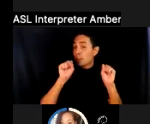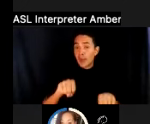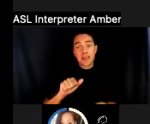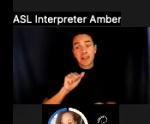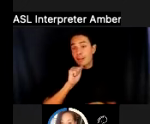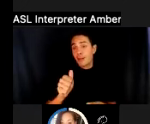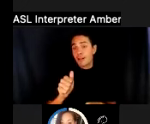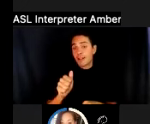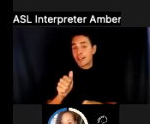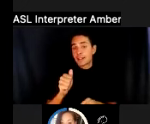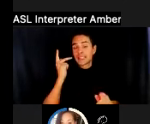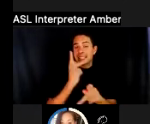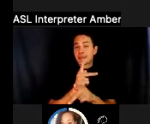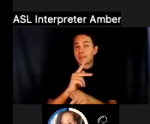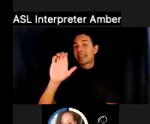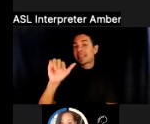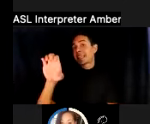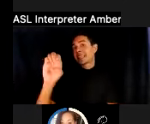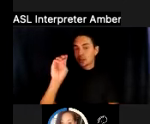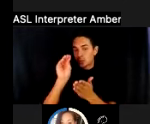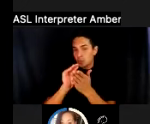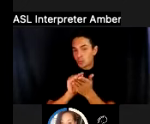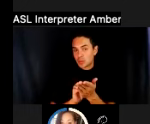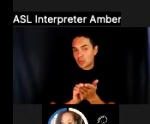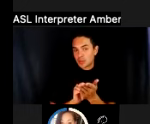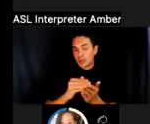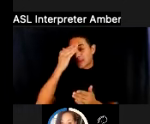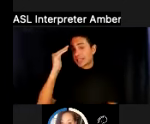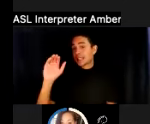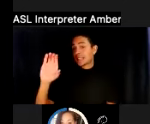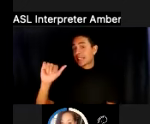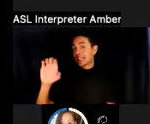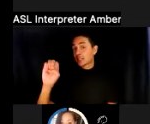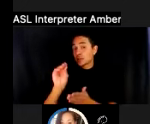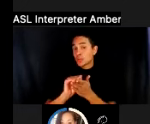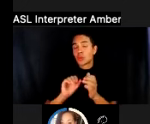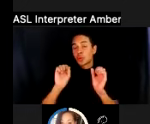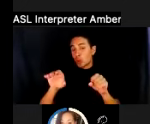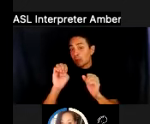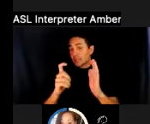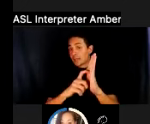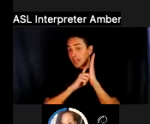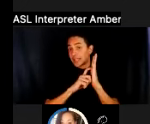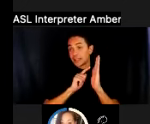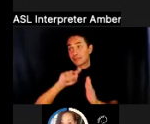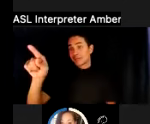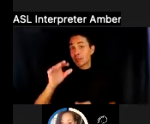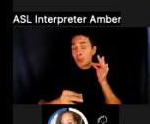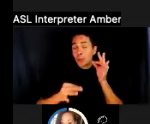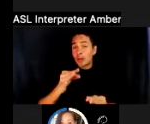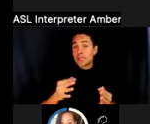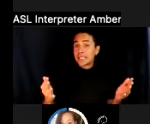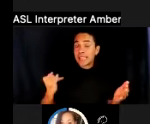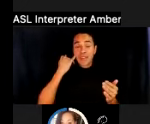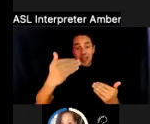keep case notes, because case notes could be subpoenaed to court. So if you have